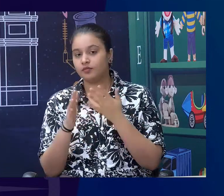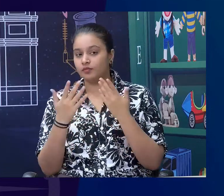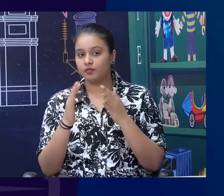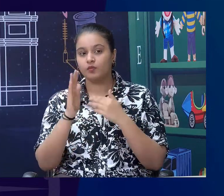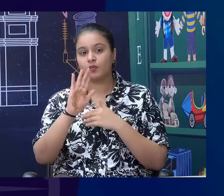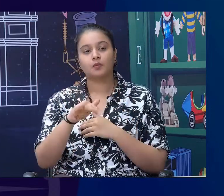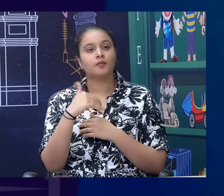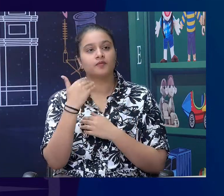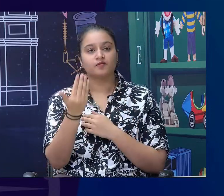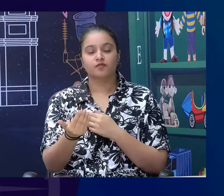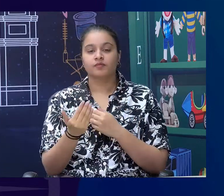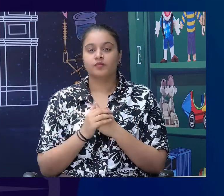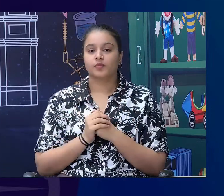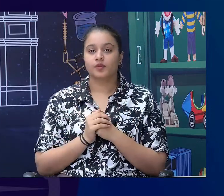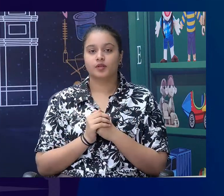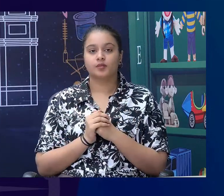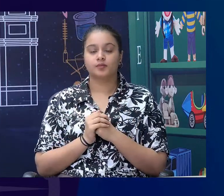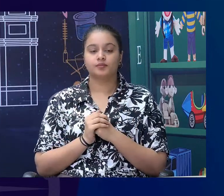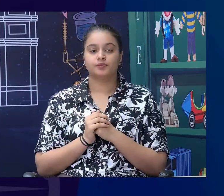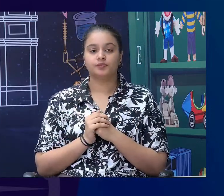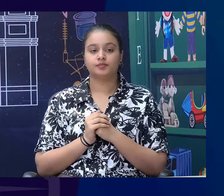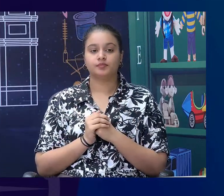to?